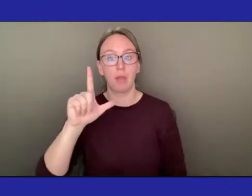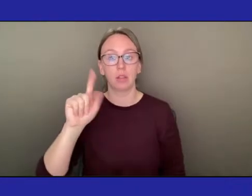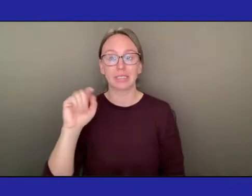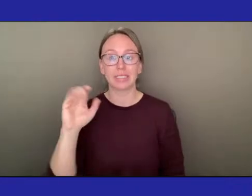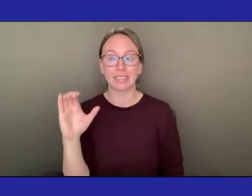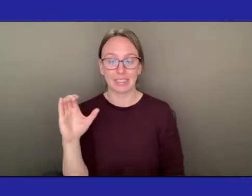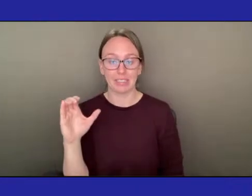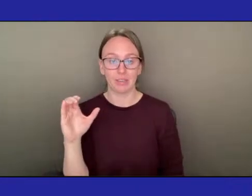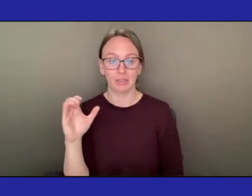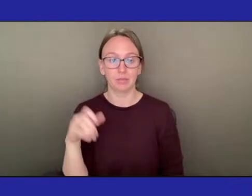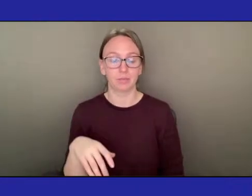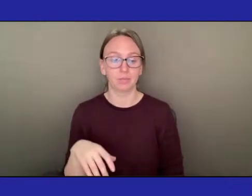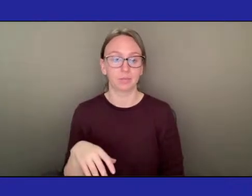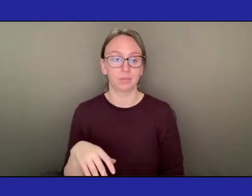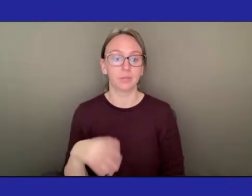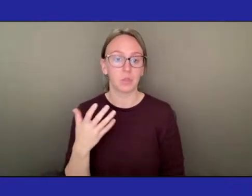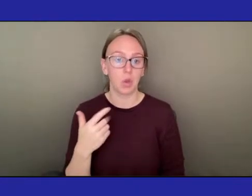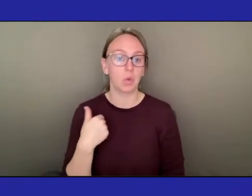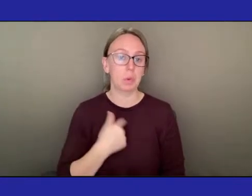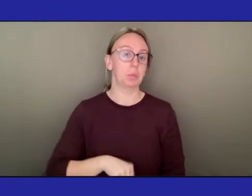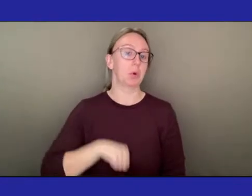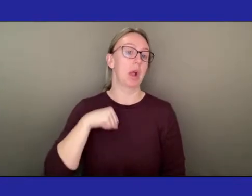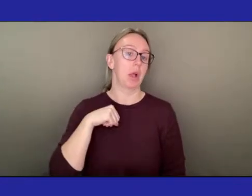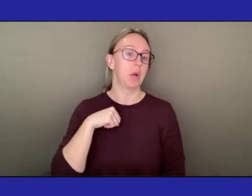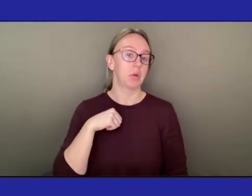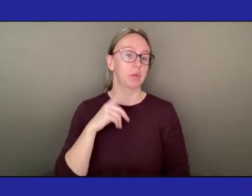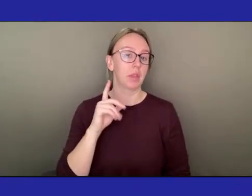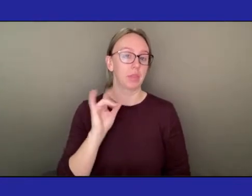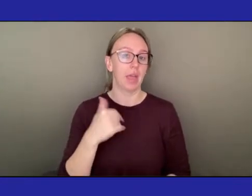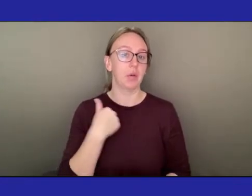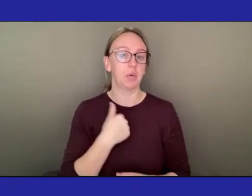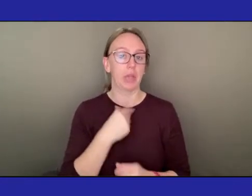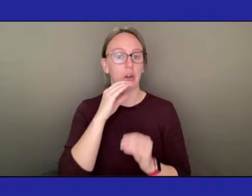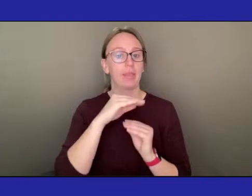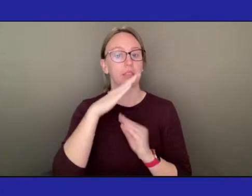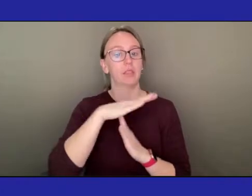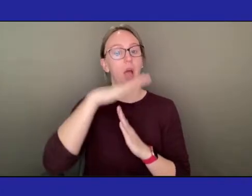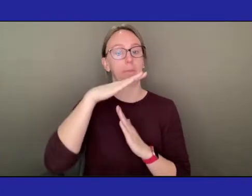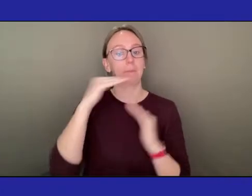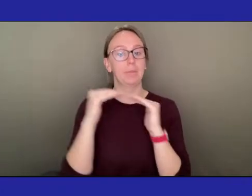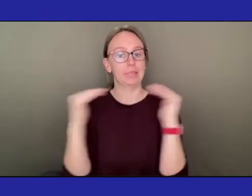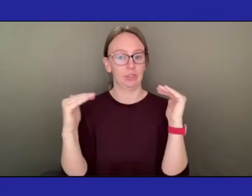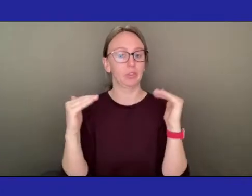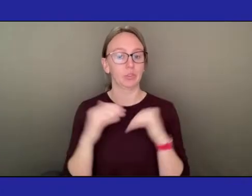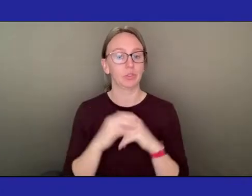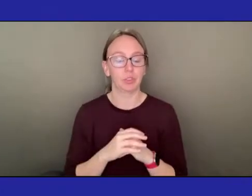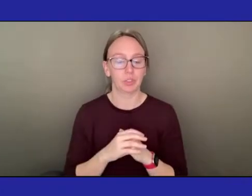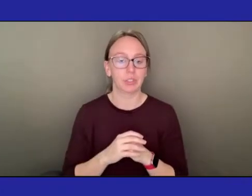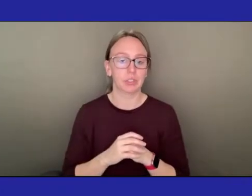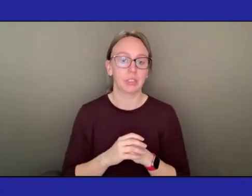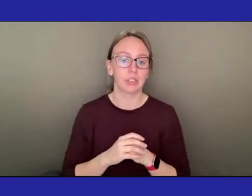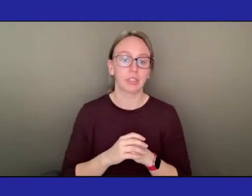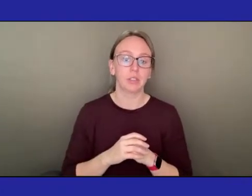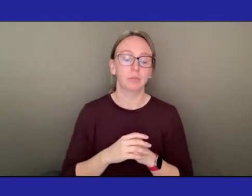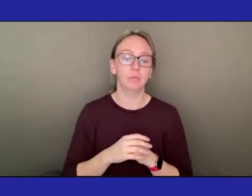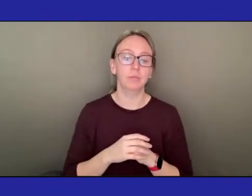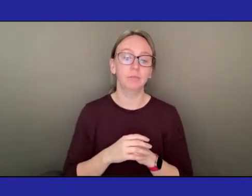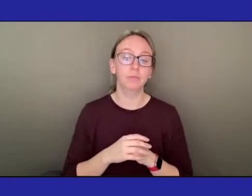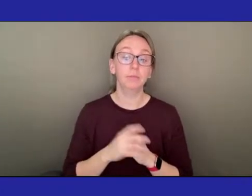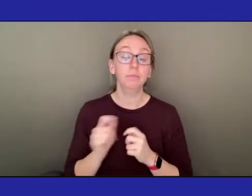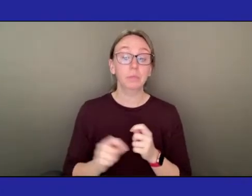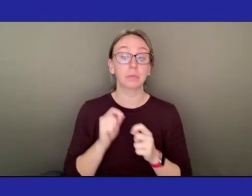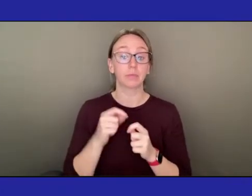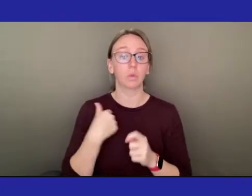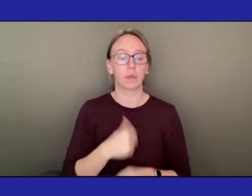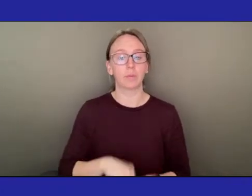And so we're very proud that we landed at the top tier. And we're particularly proud of the metrics